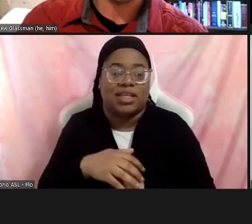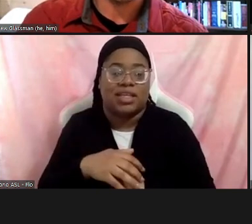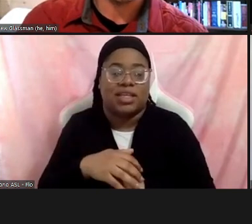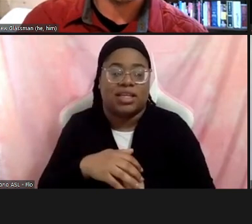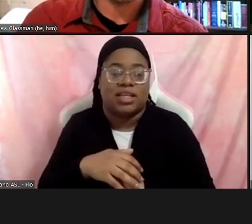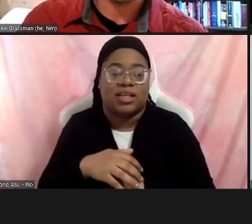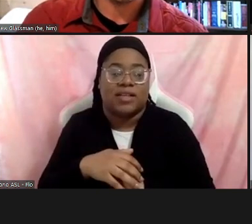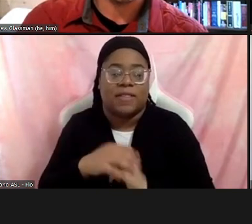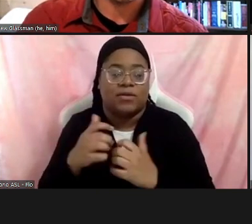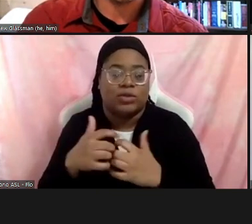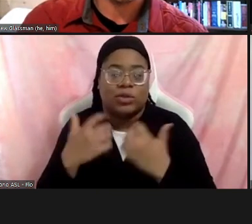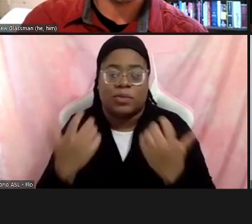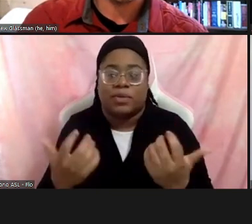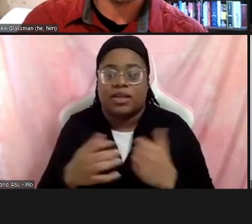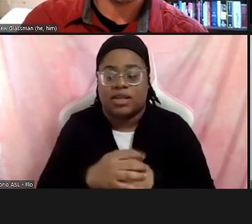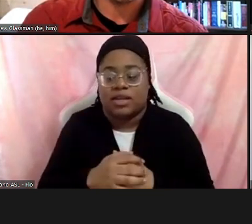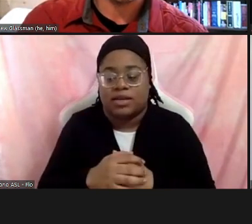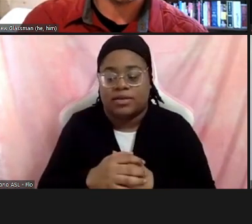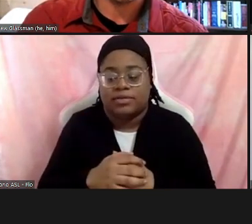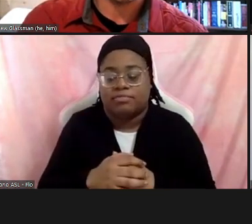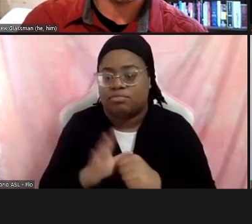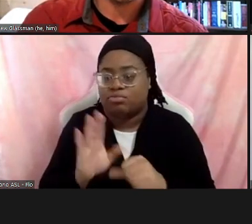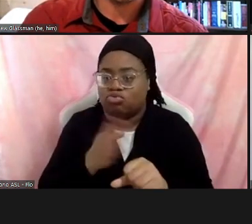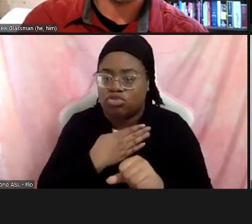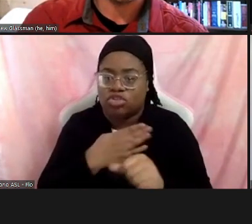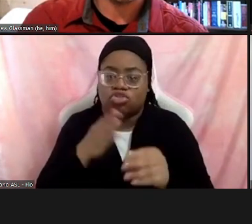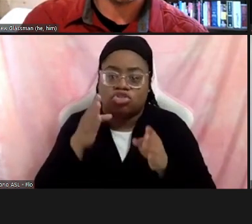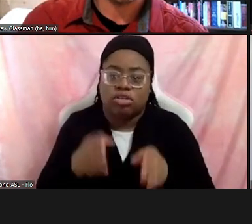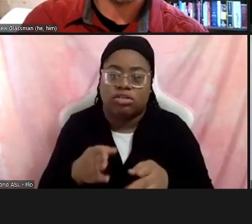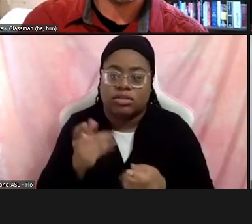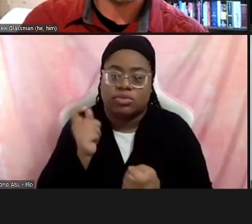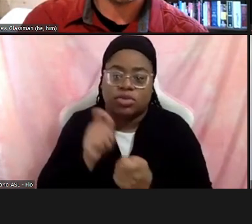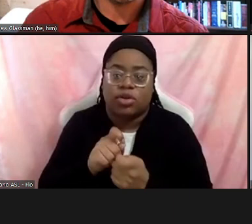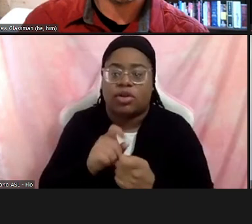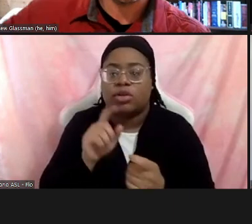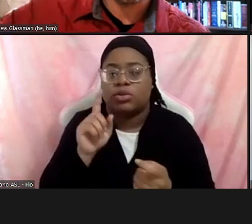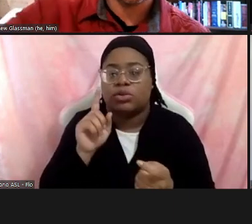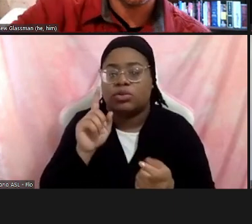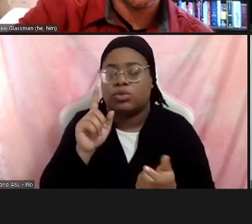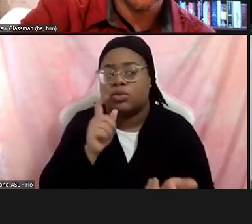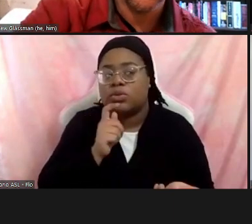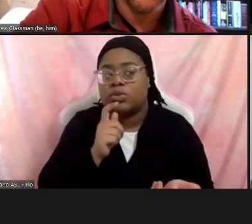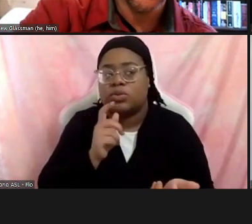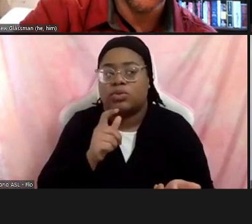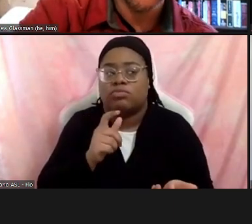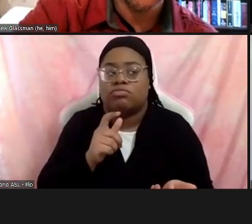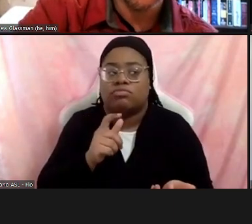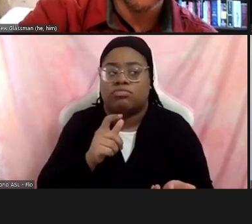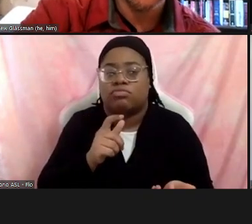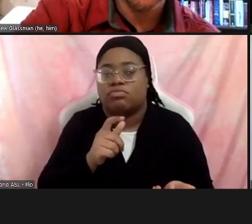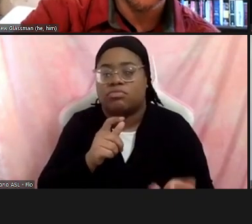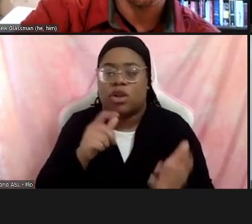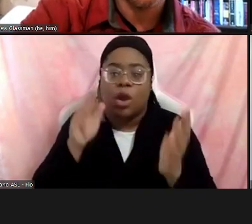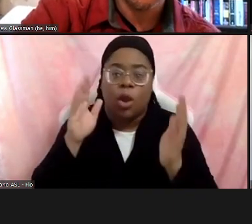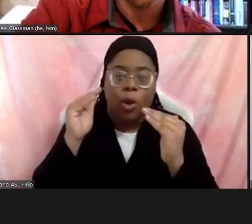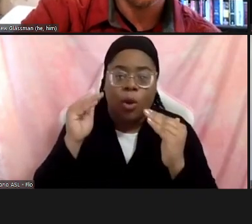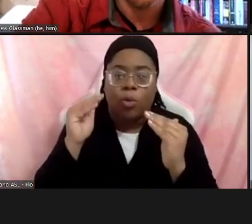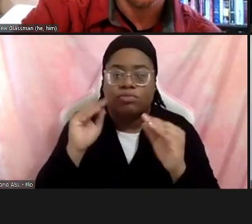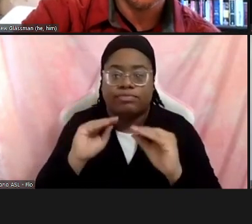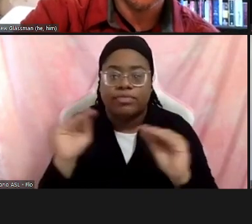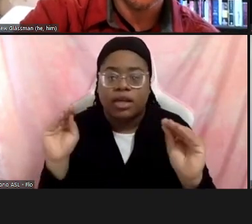there are so many musicians in particular who feel very hopeless. And I think